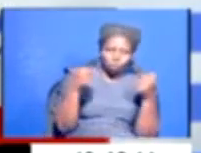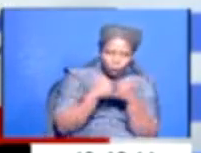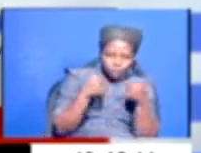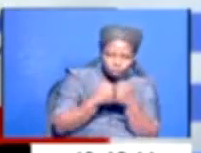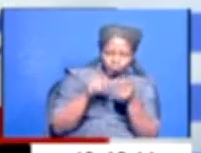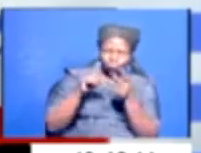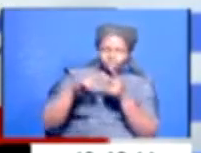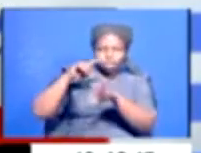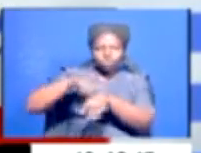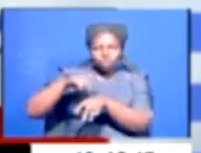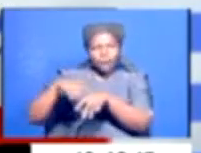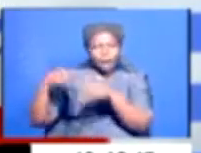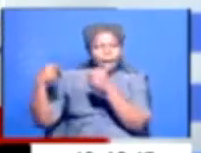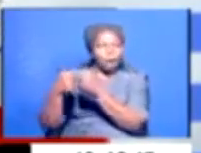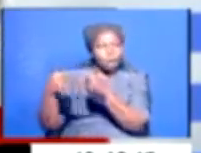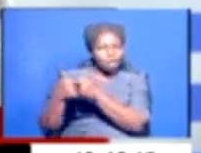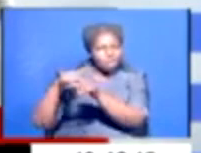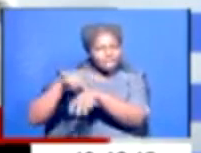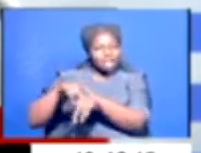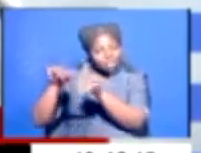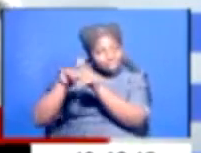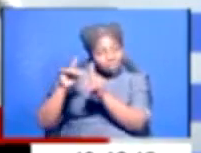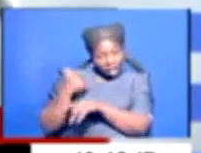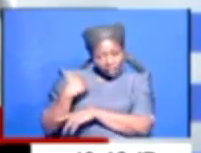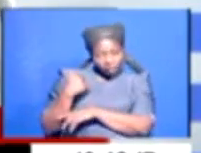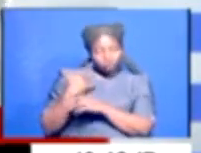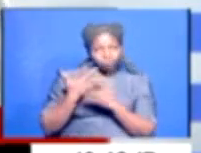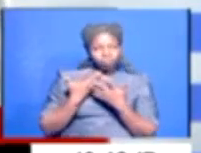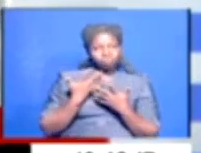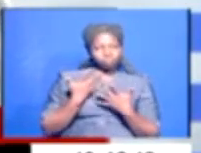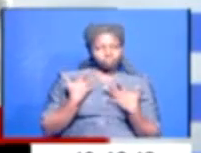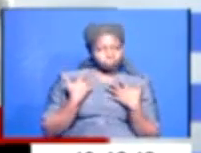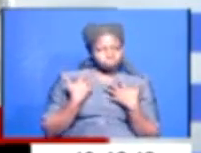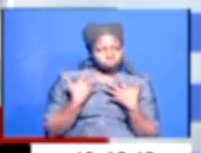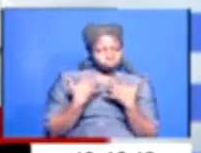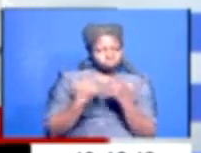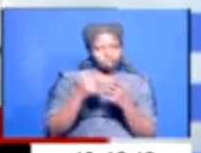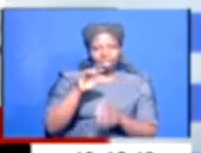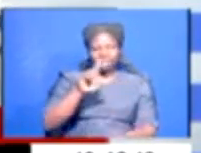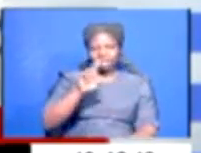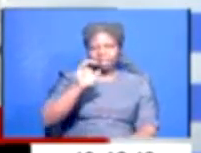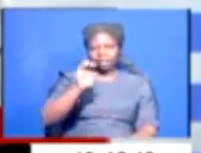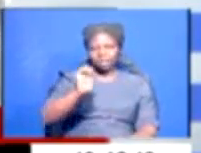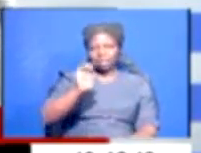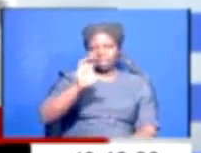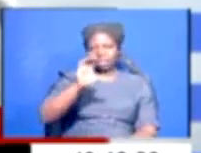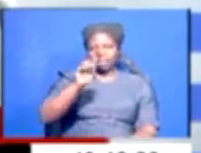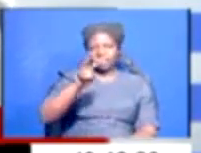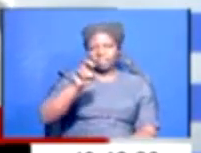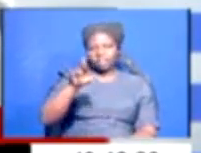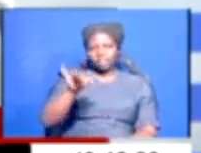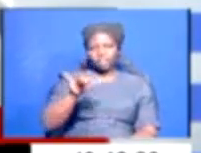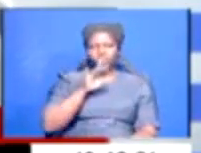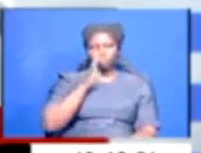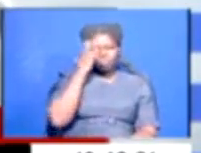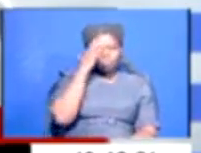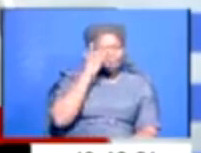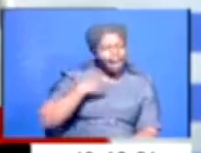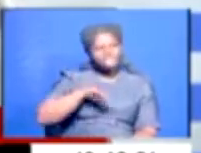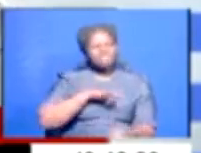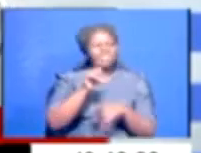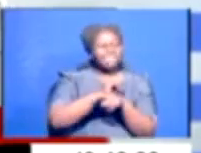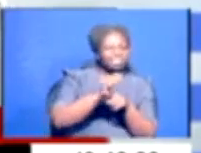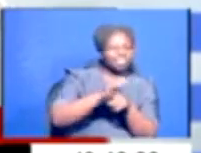So, and also there is recovery. You know, we always train just because we are training without knowing